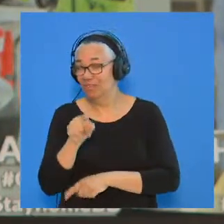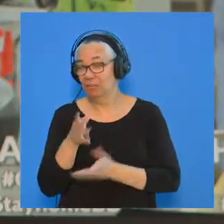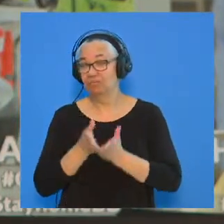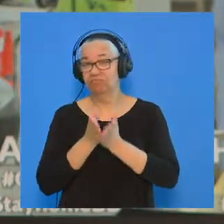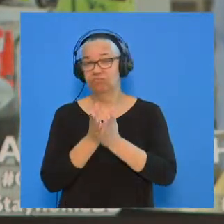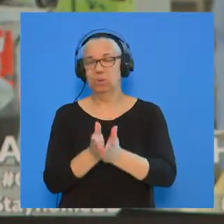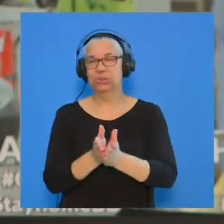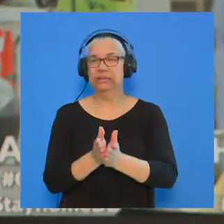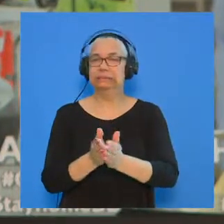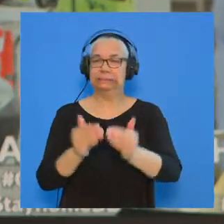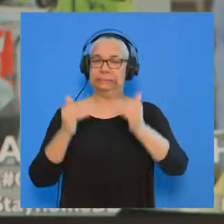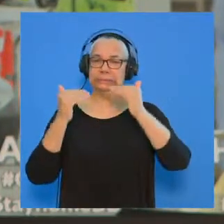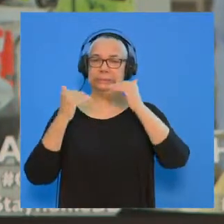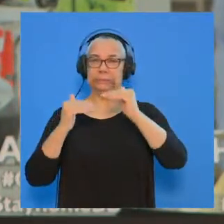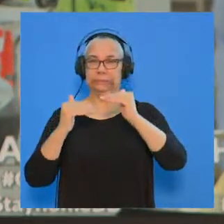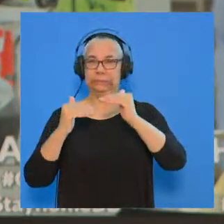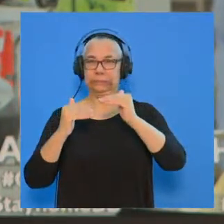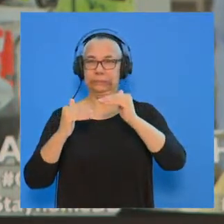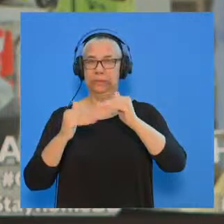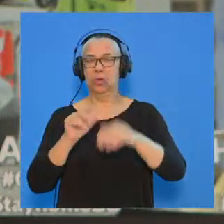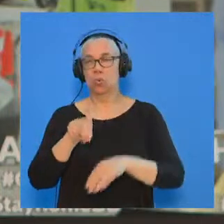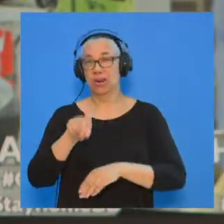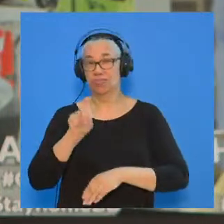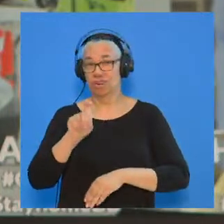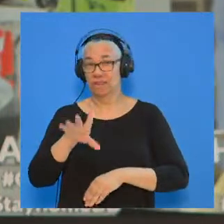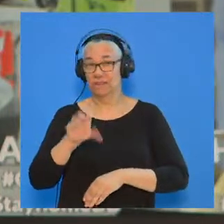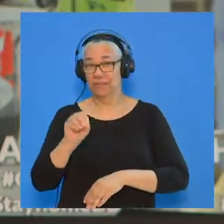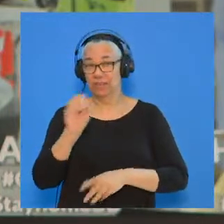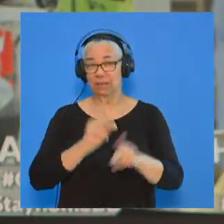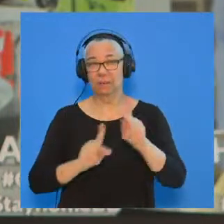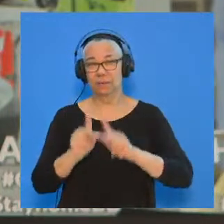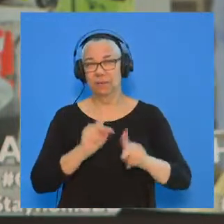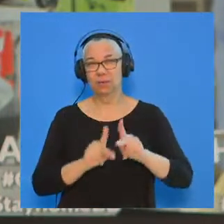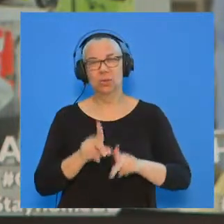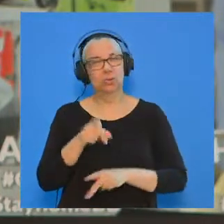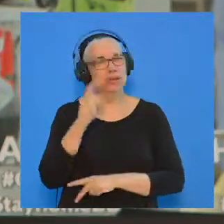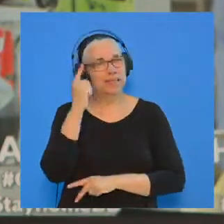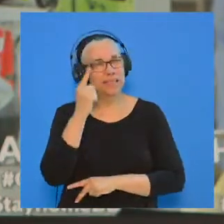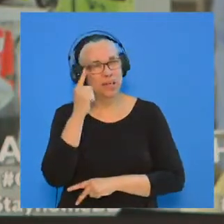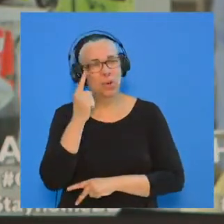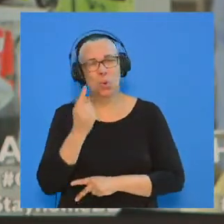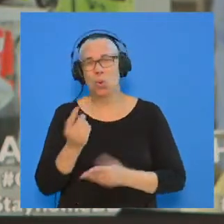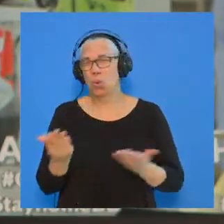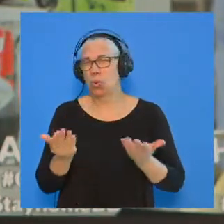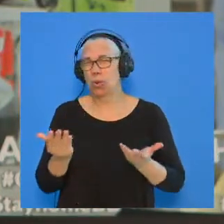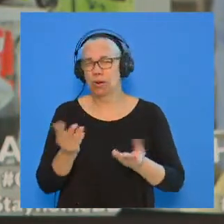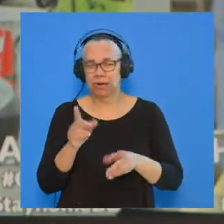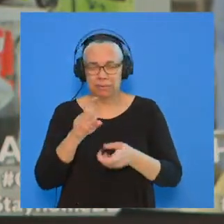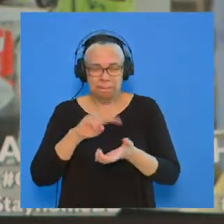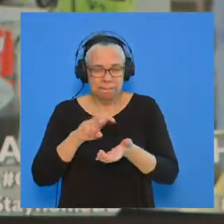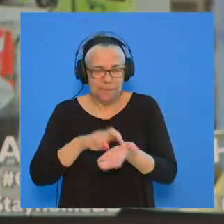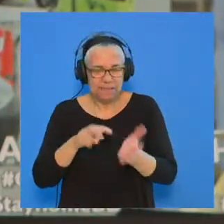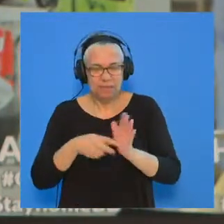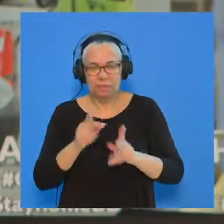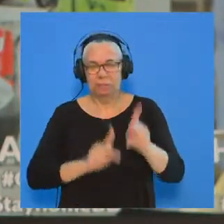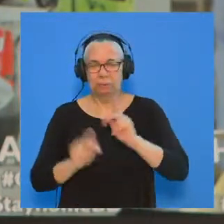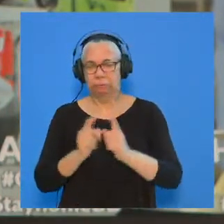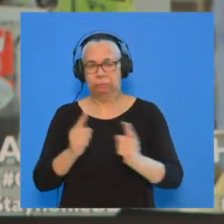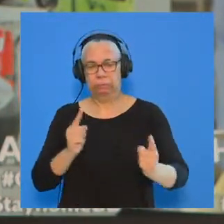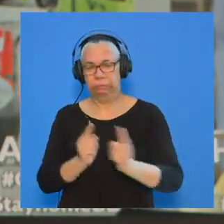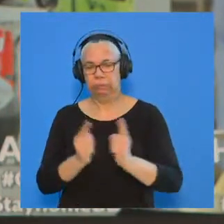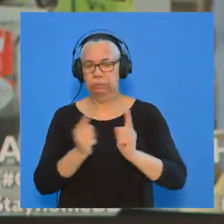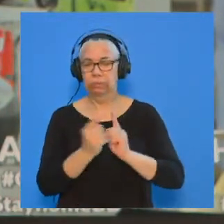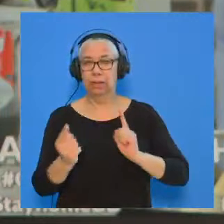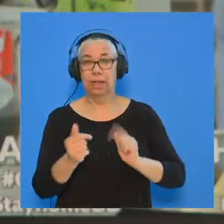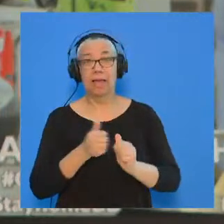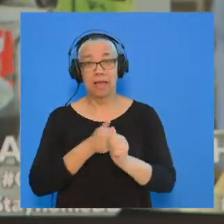is 150 people, well, you have to look at what it will be to have people a specific feet apart on the boat and observe the rules of social distancing.